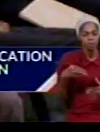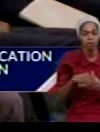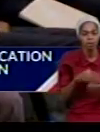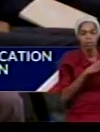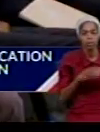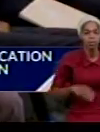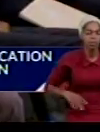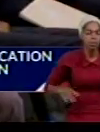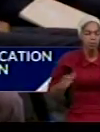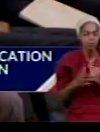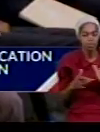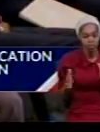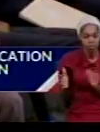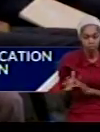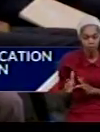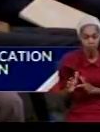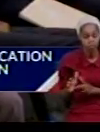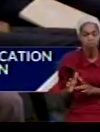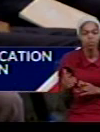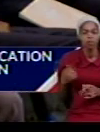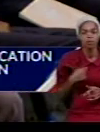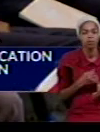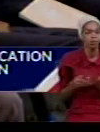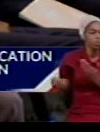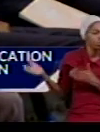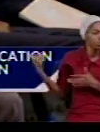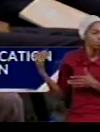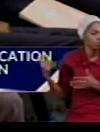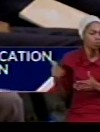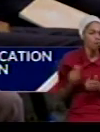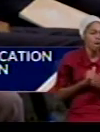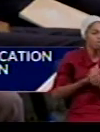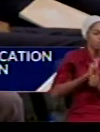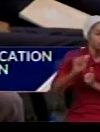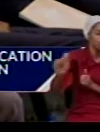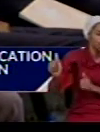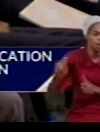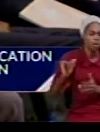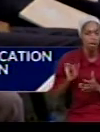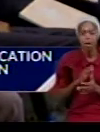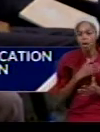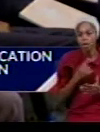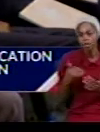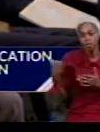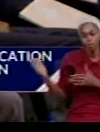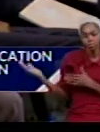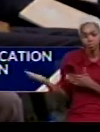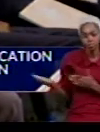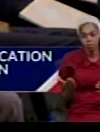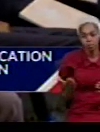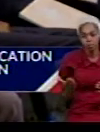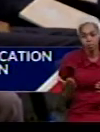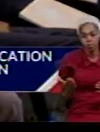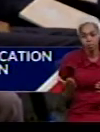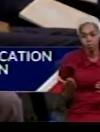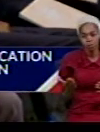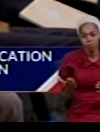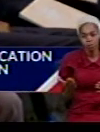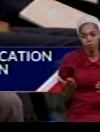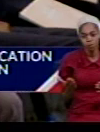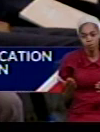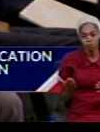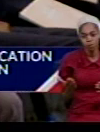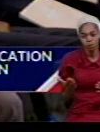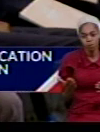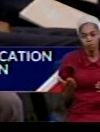who sometimes were far off are made nigh by the blood of Christ. For he is our peace, who had made